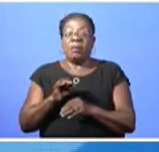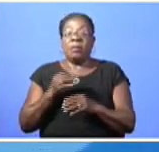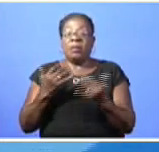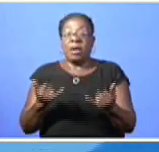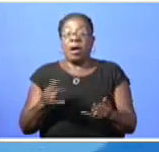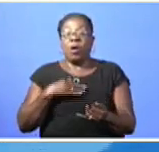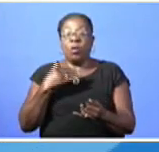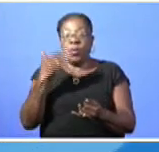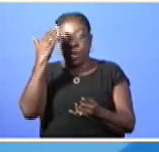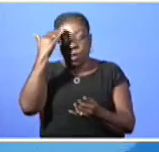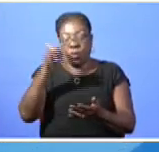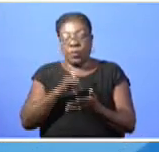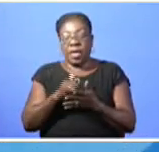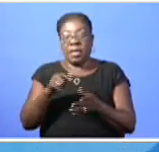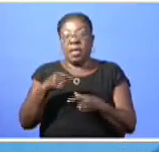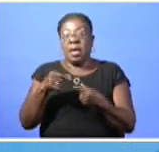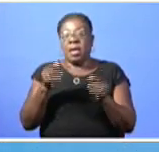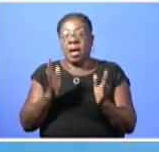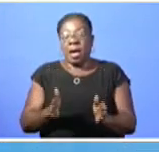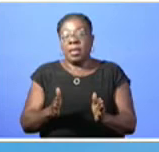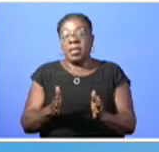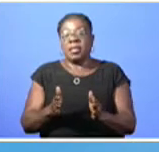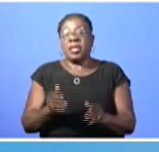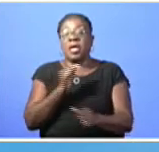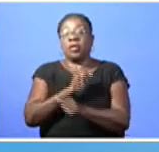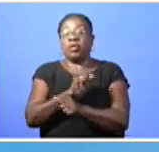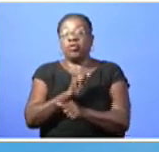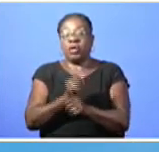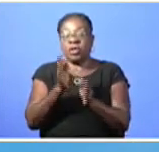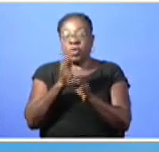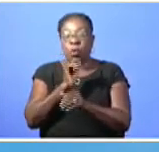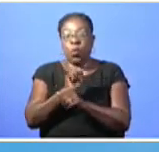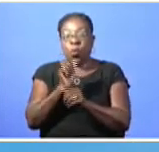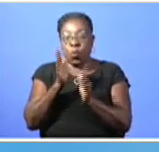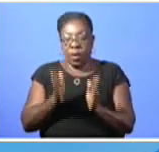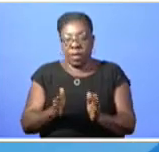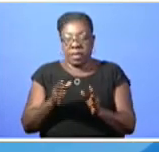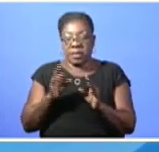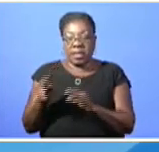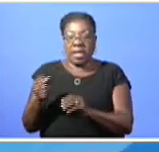know that gardeners can move, construction workers can move. So as best we can,